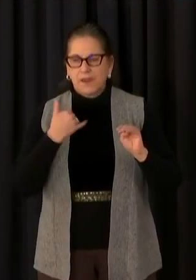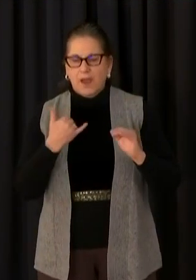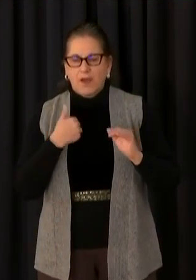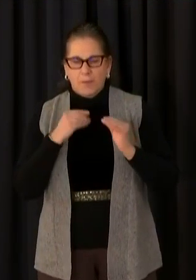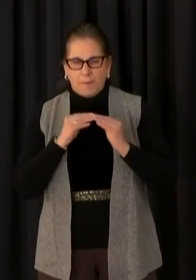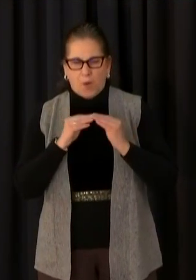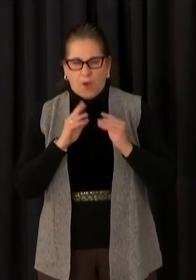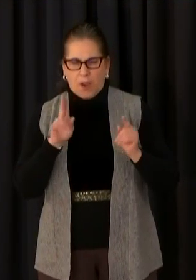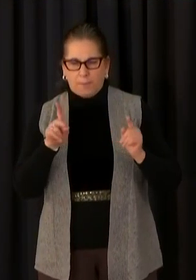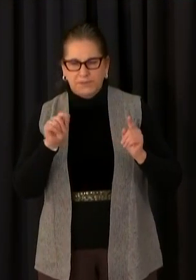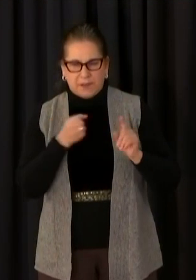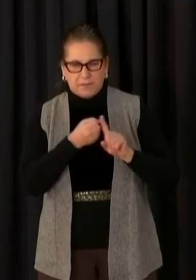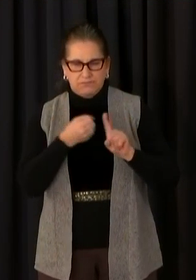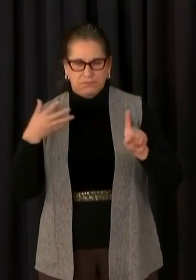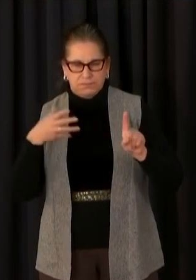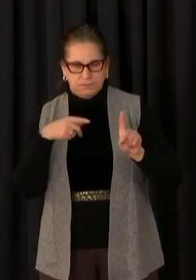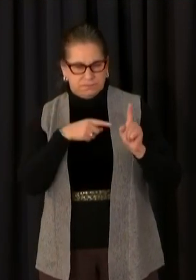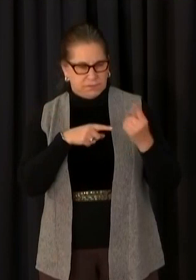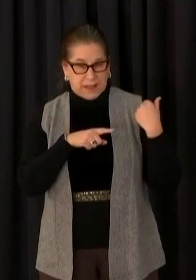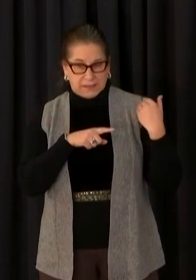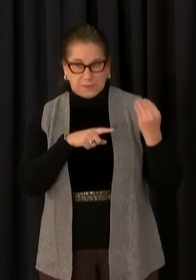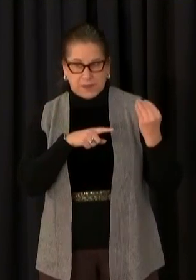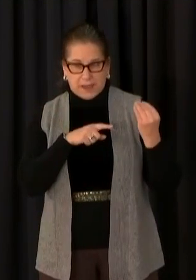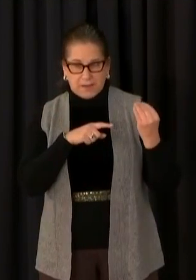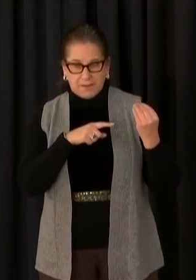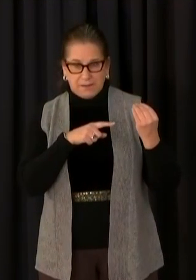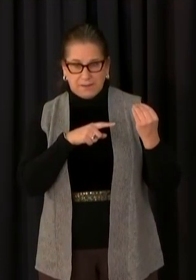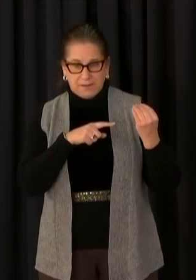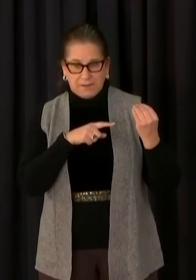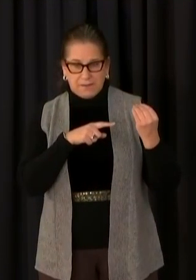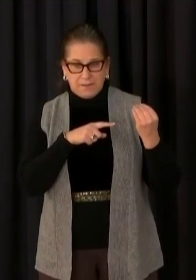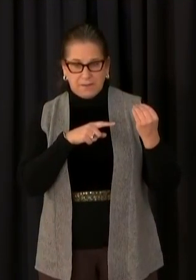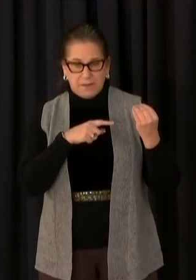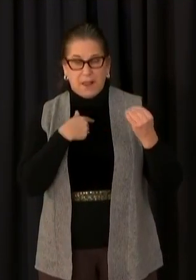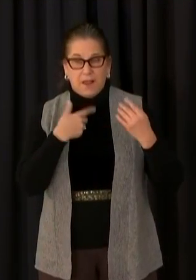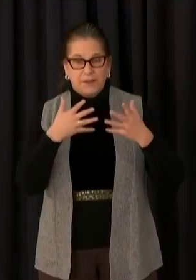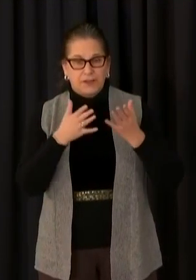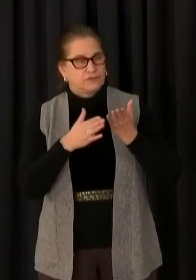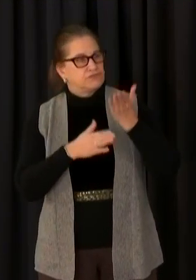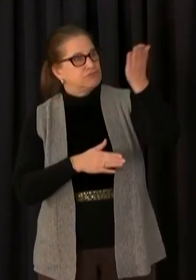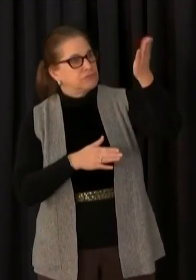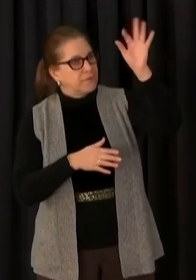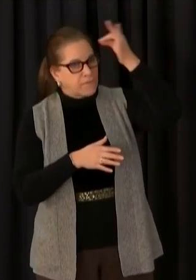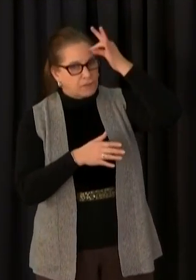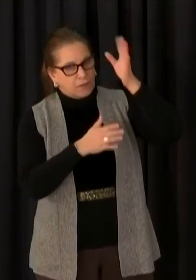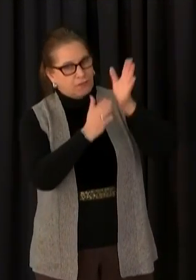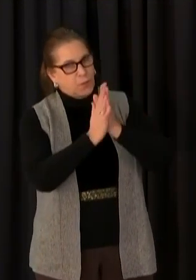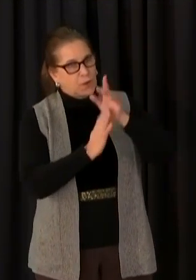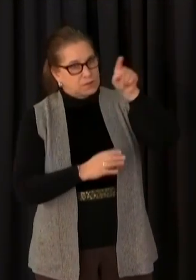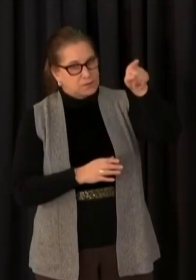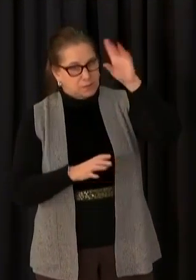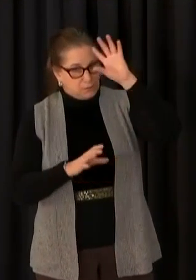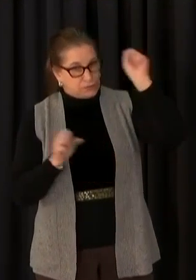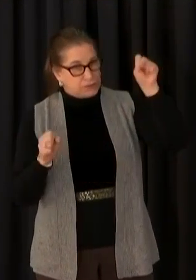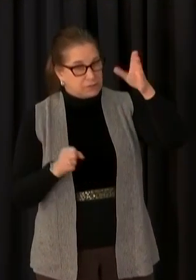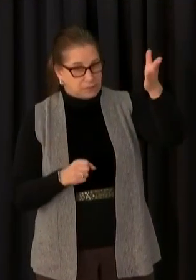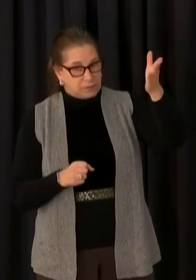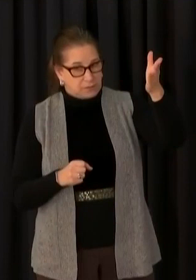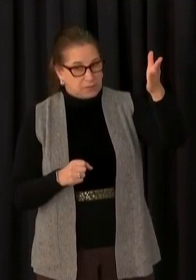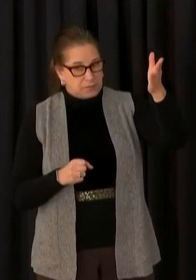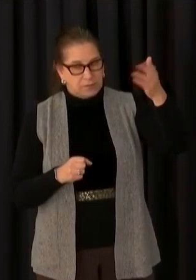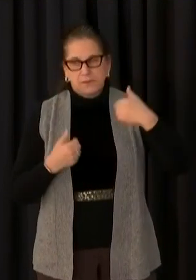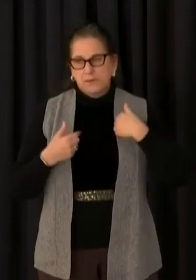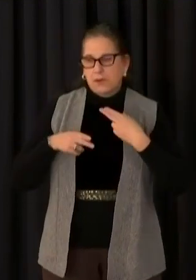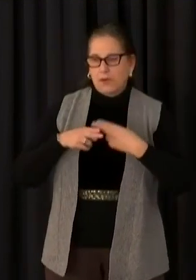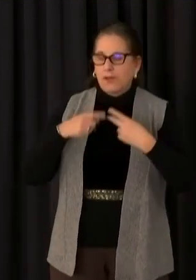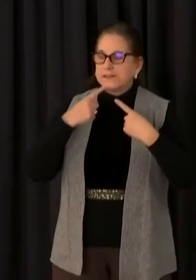On Monday, I requested, as you recall, that the President declare a pre-emergency declaration